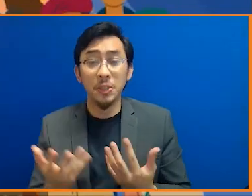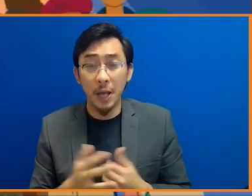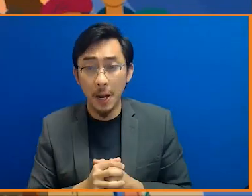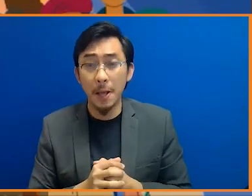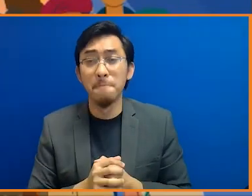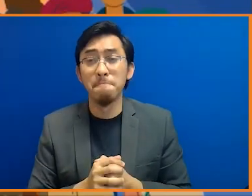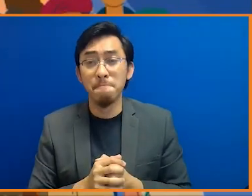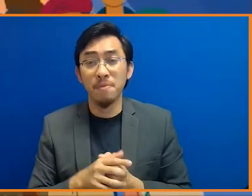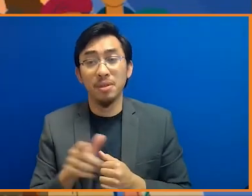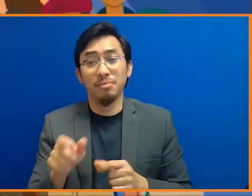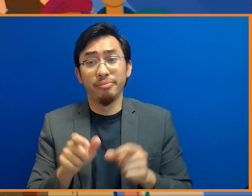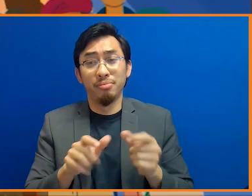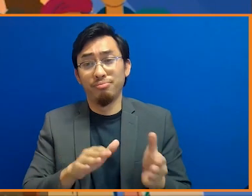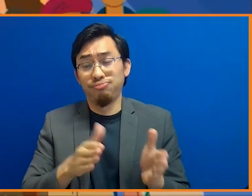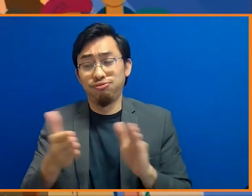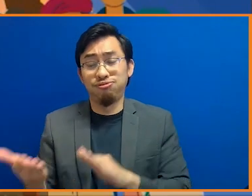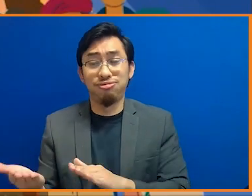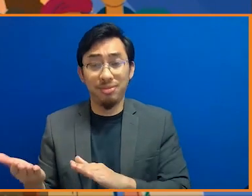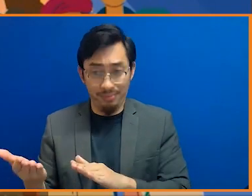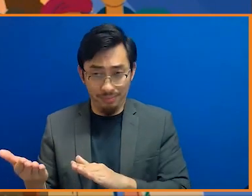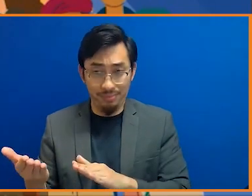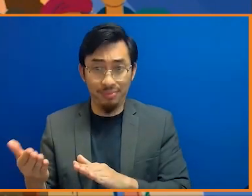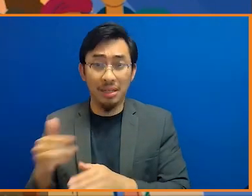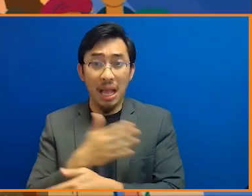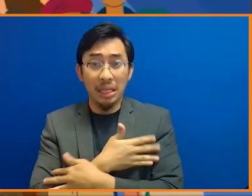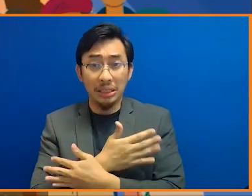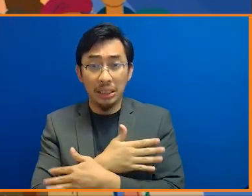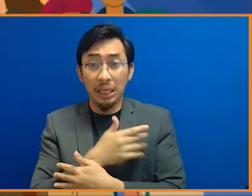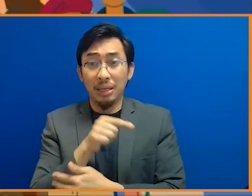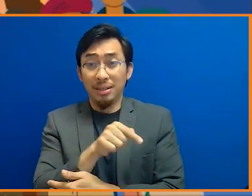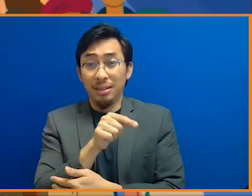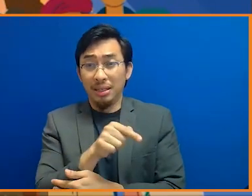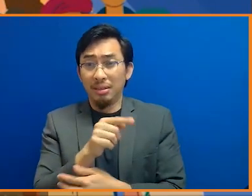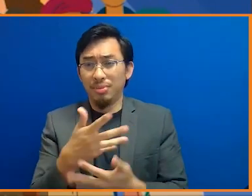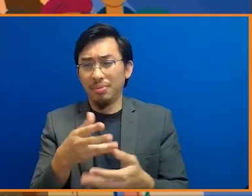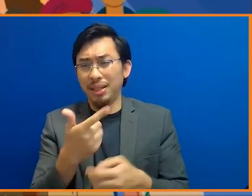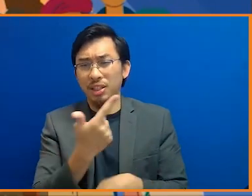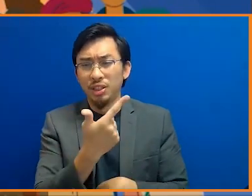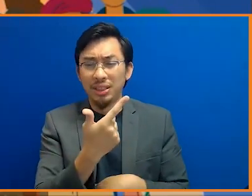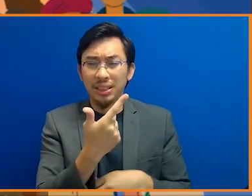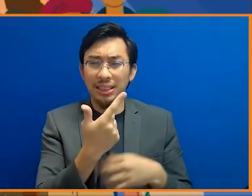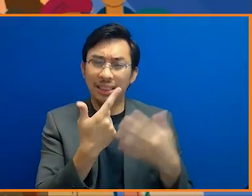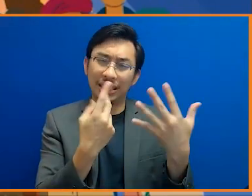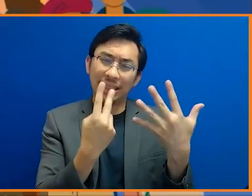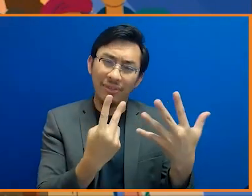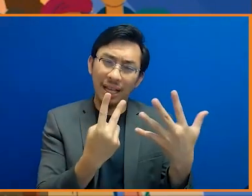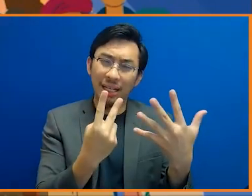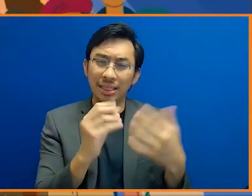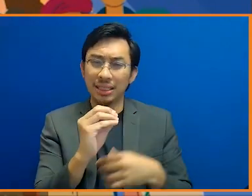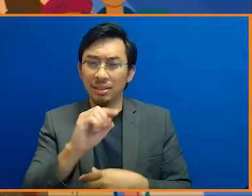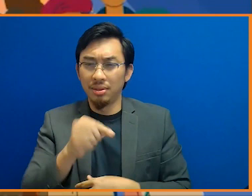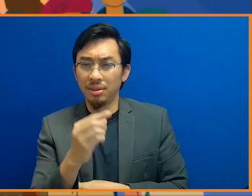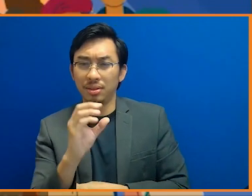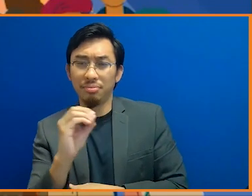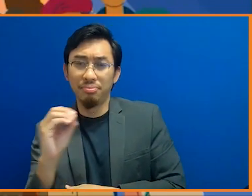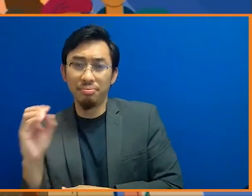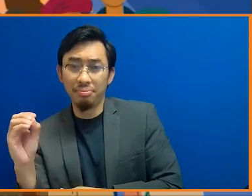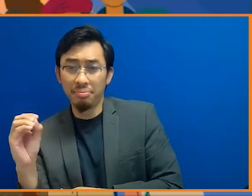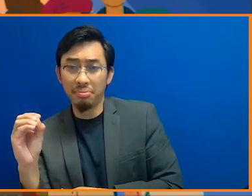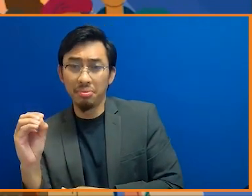130,000 where mostly people were killed in Banda Aceh. Because in Banda Aceh, we lost around 70,000